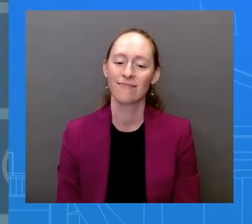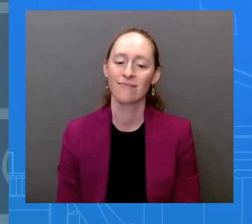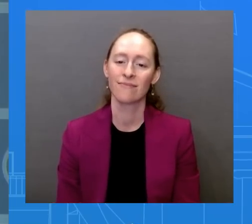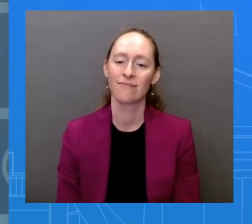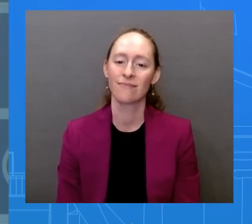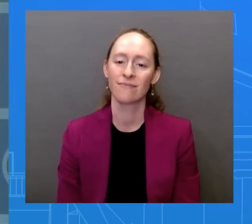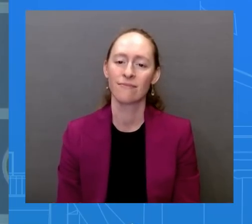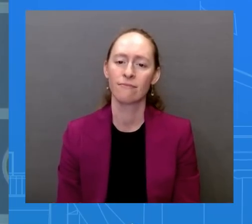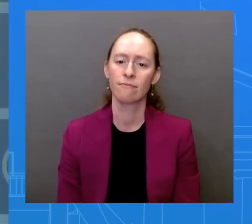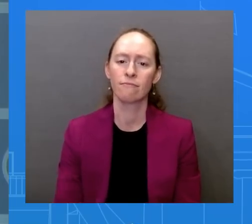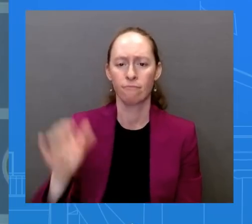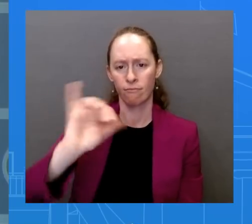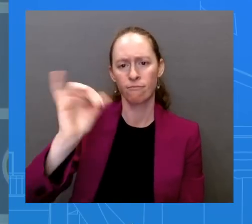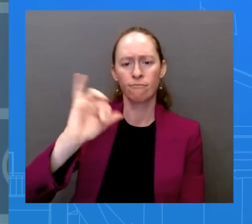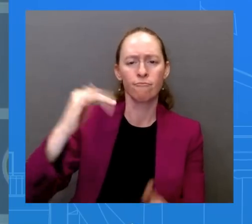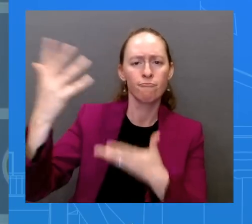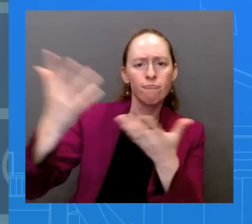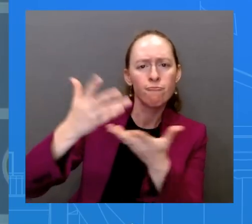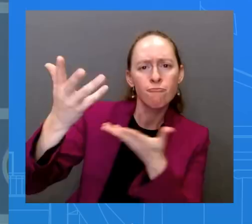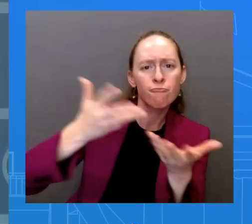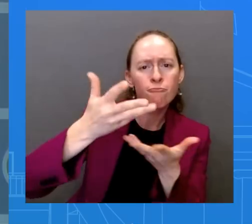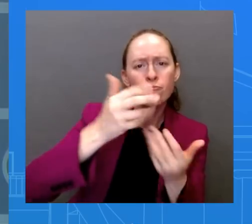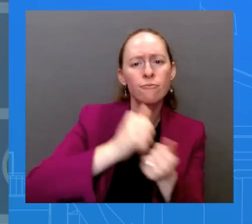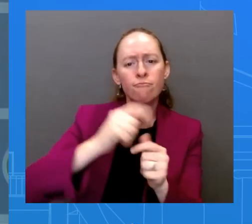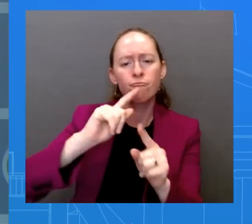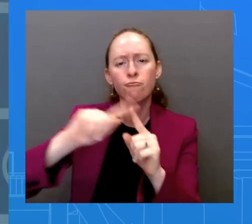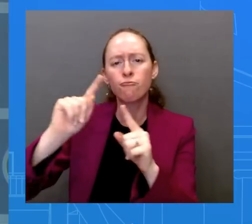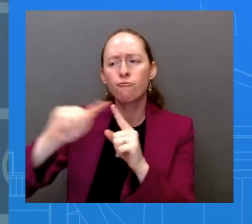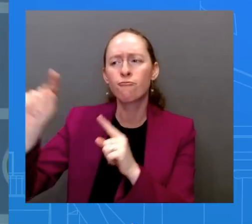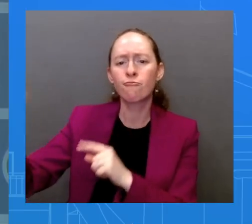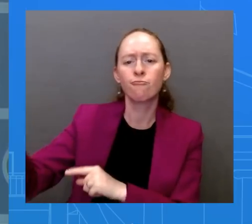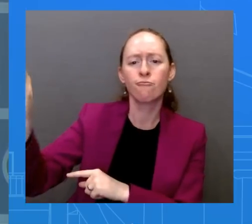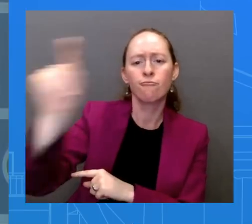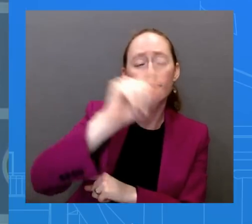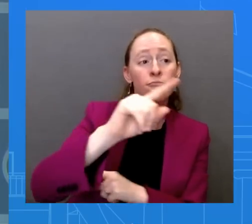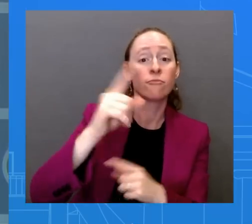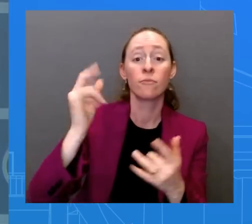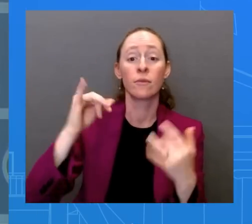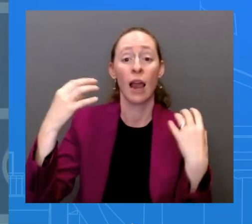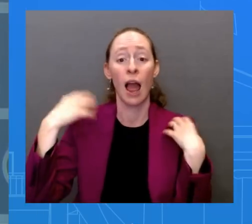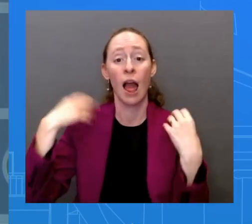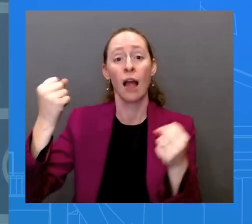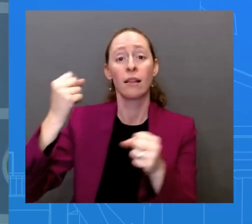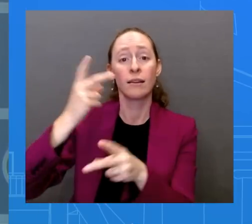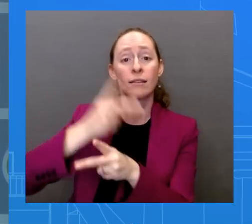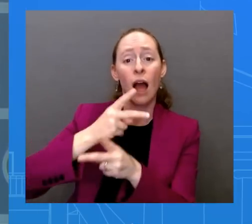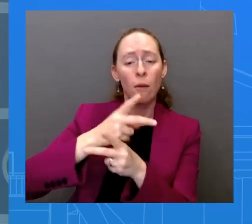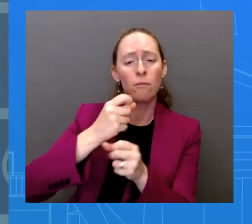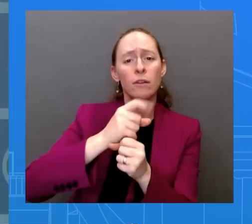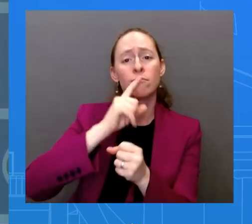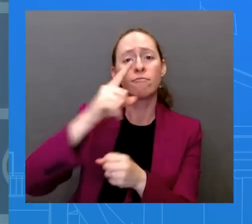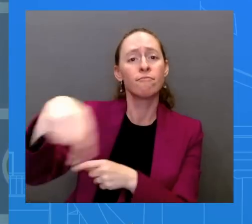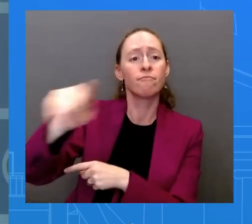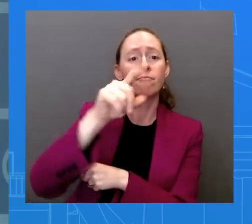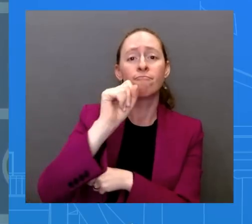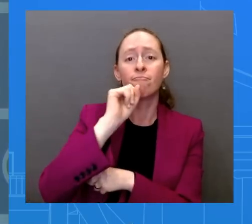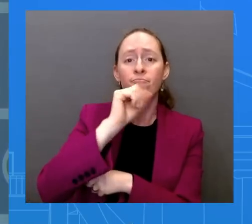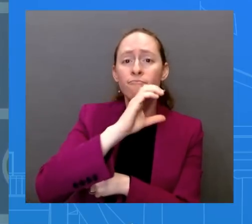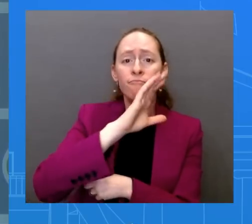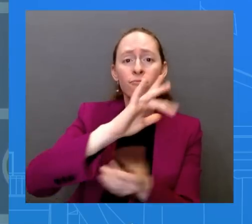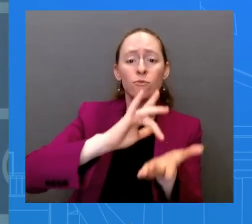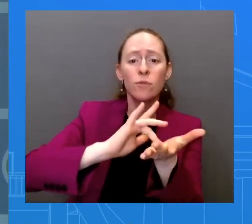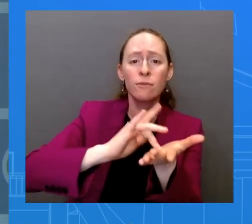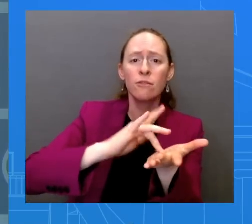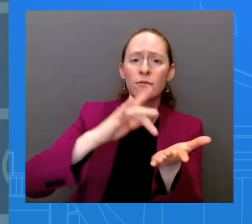health care and prescription drugs or costs for seniors and families across the country and working to strengthen Medicare and